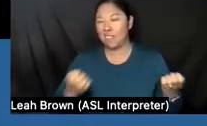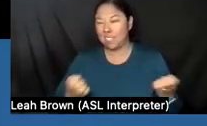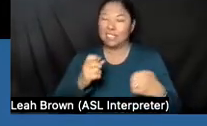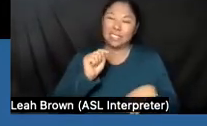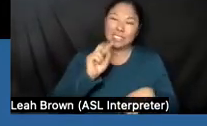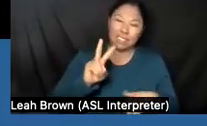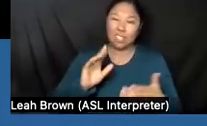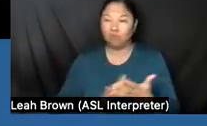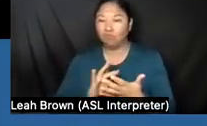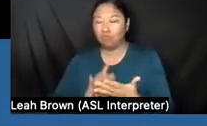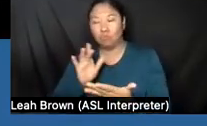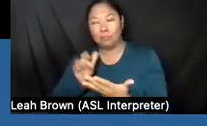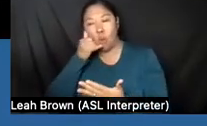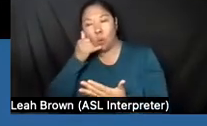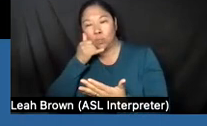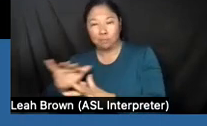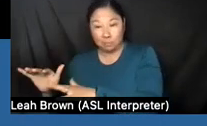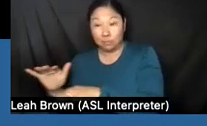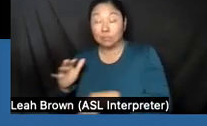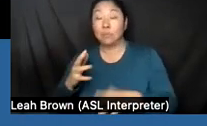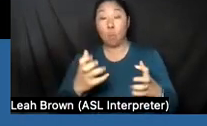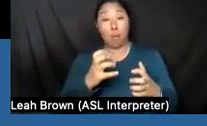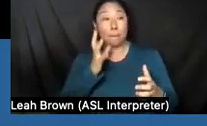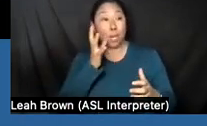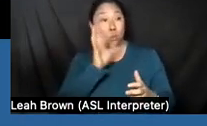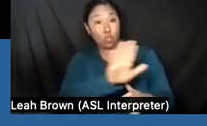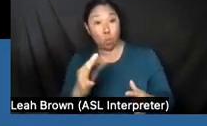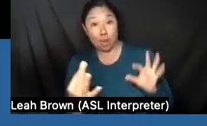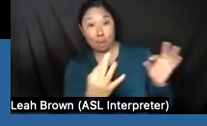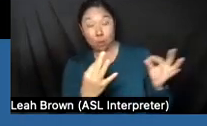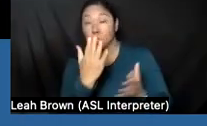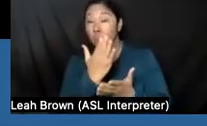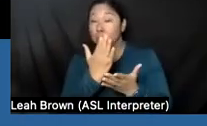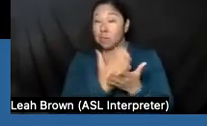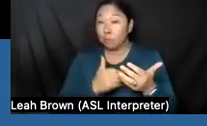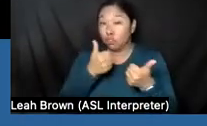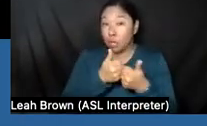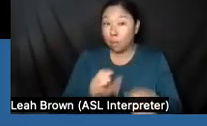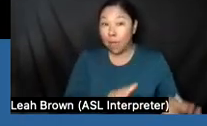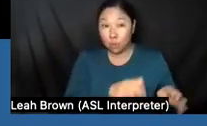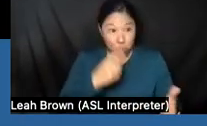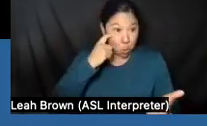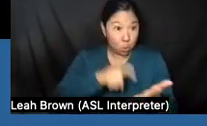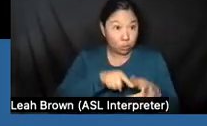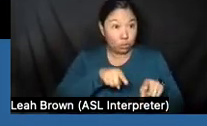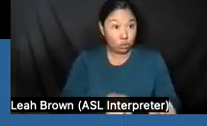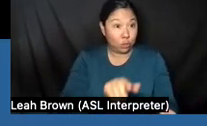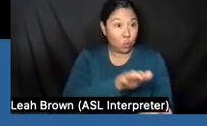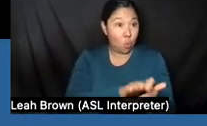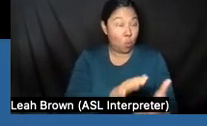So we wanted to get some of the parents' inputs. What are some challenging behaviors that you see with your kids at home during school breaks? If you feel welcome to